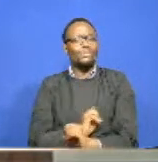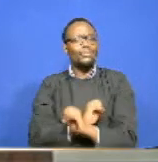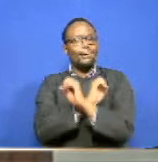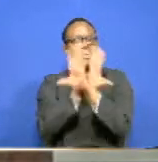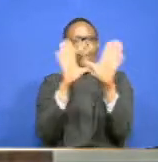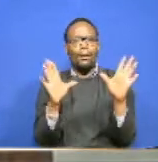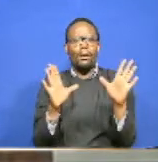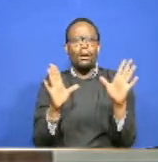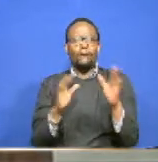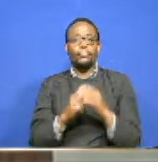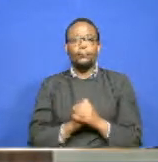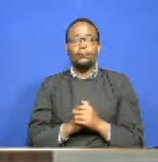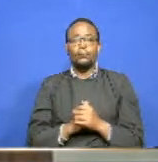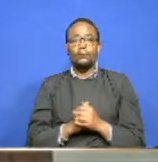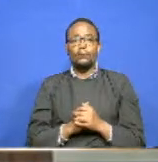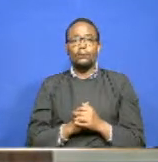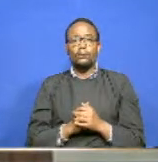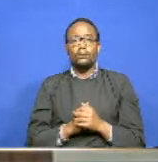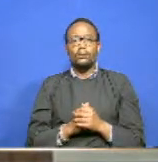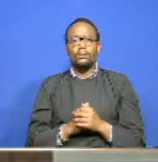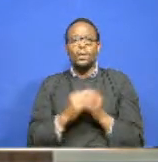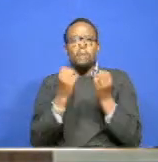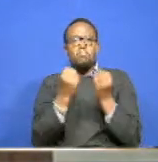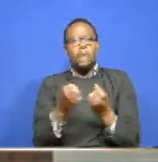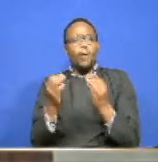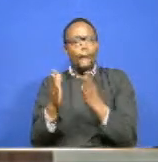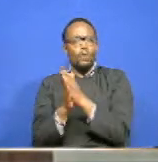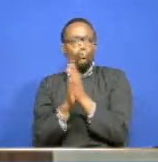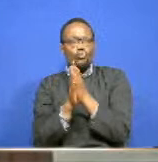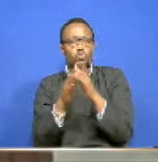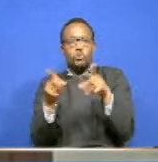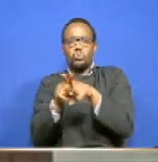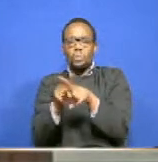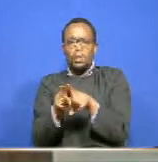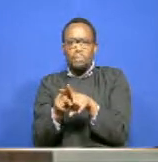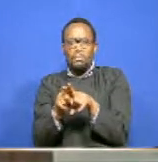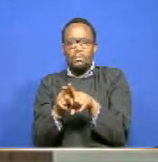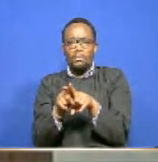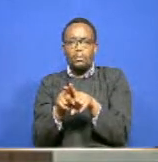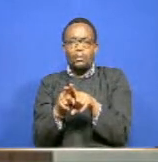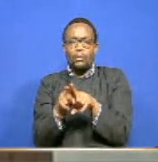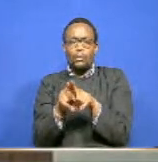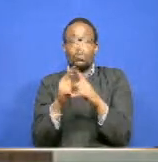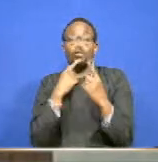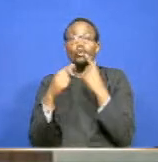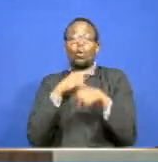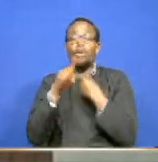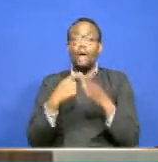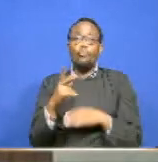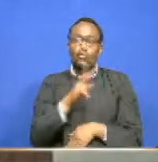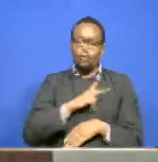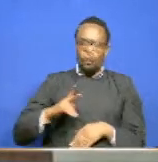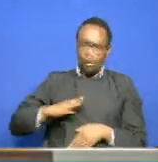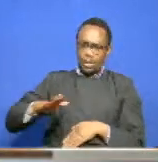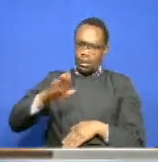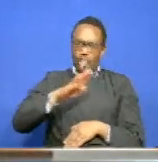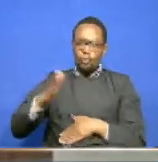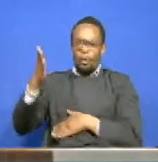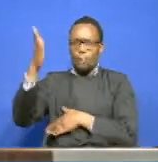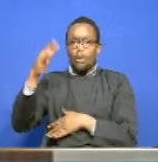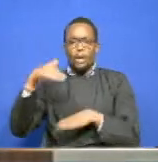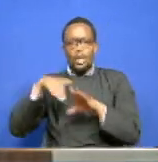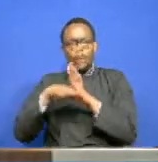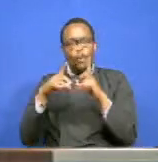are normally, generally, most parables are speaking about the kingdom in human